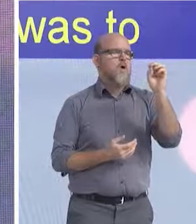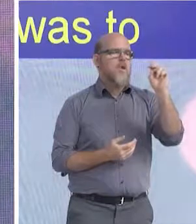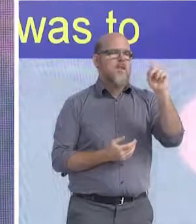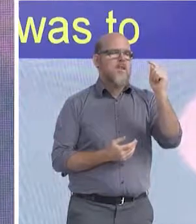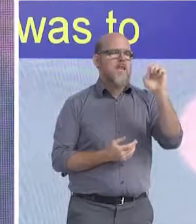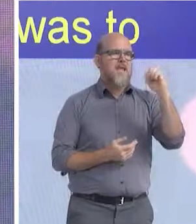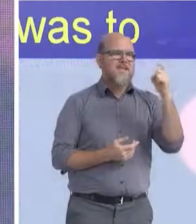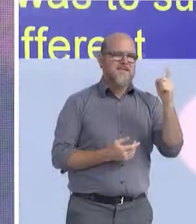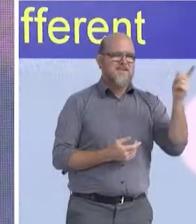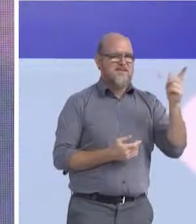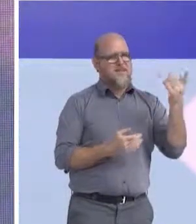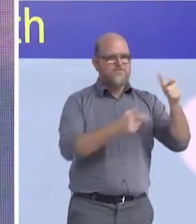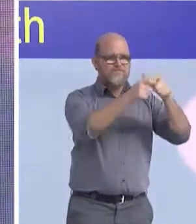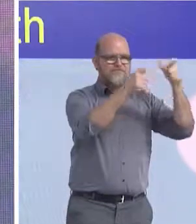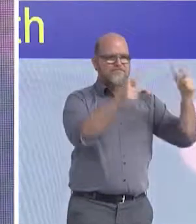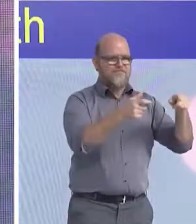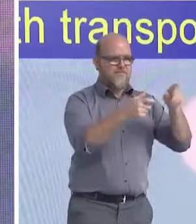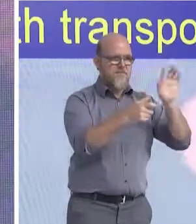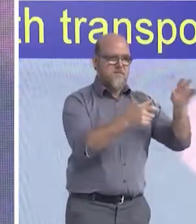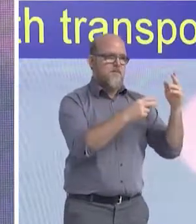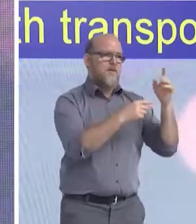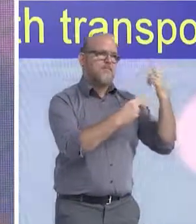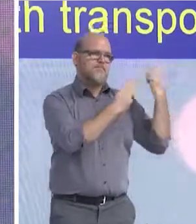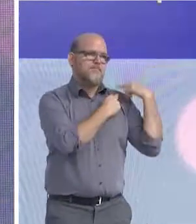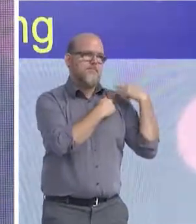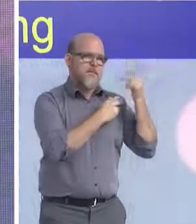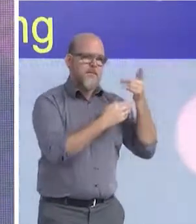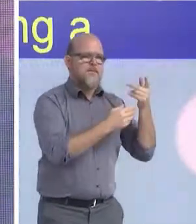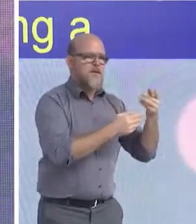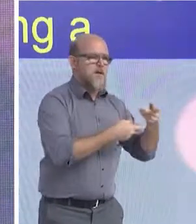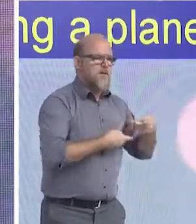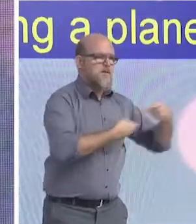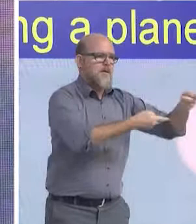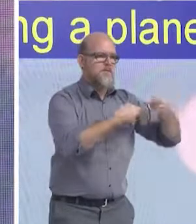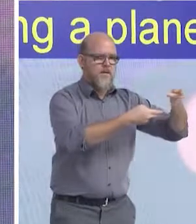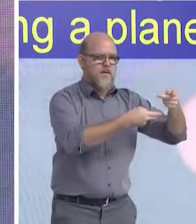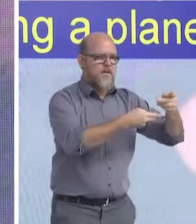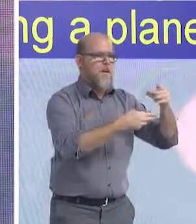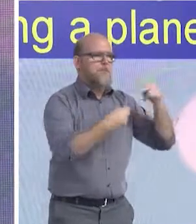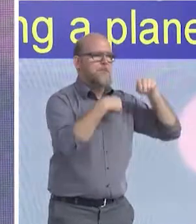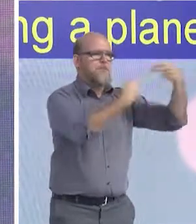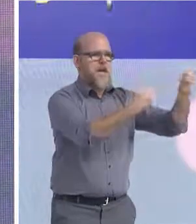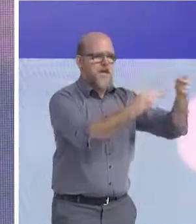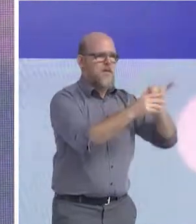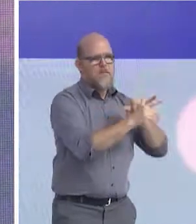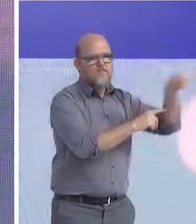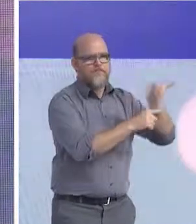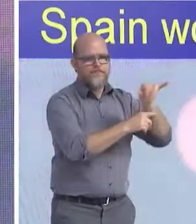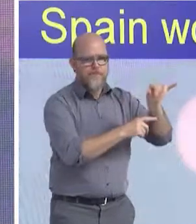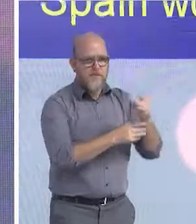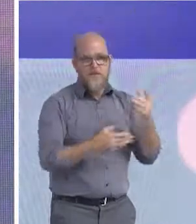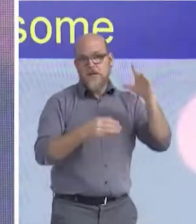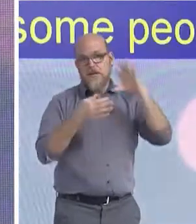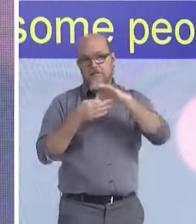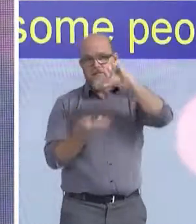with transport. So Frontex would bring a plane, let's say, to Madrid. Spain would say, we have some people we want to send back to, let's